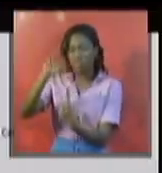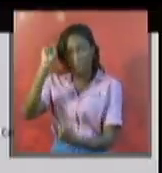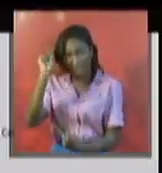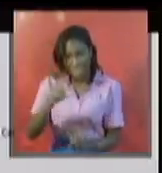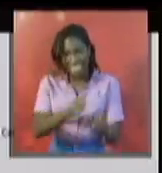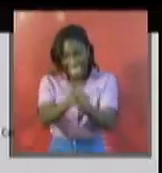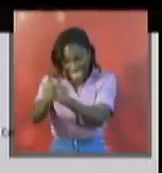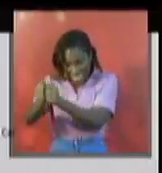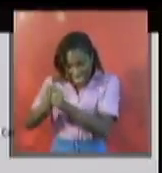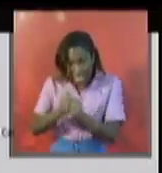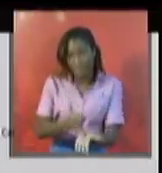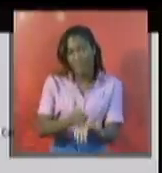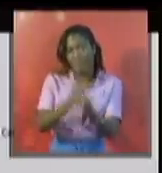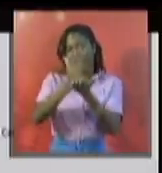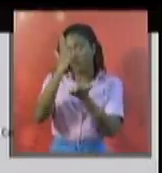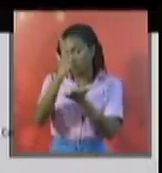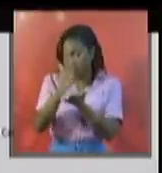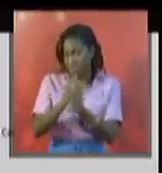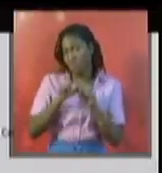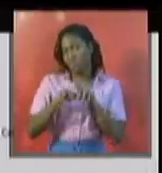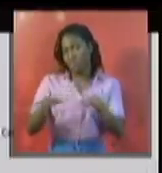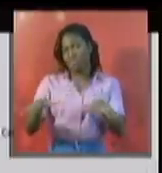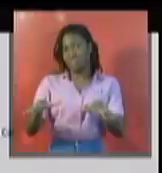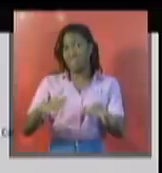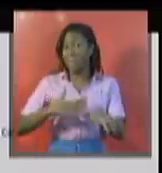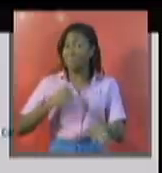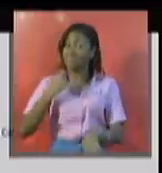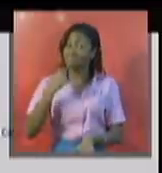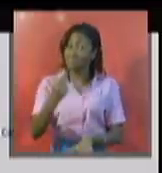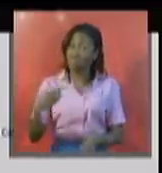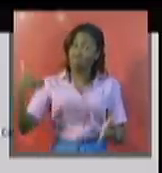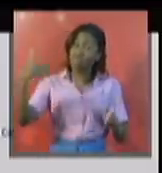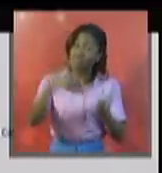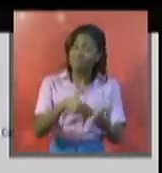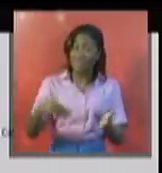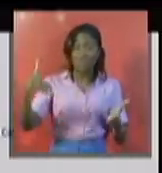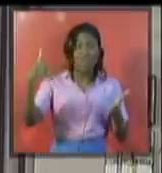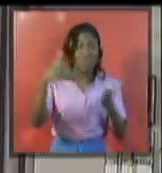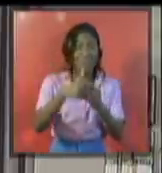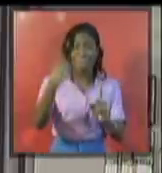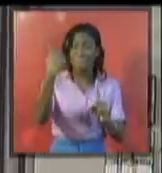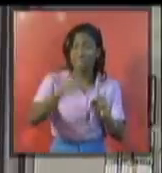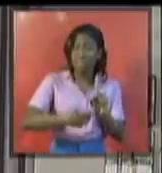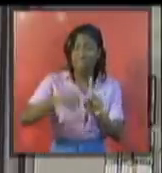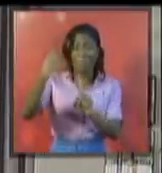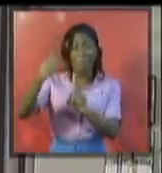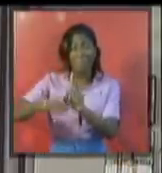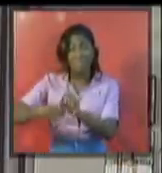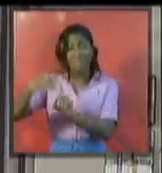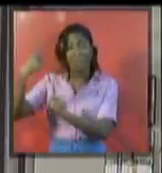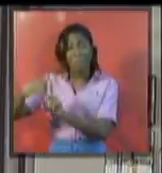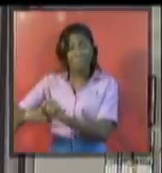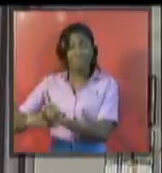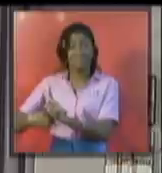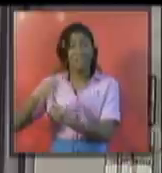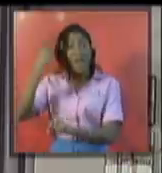better, but it is simply what we have been saying from these platforms now for months. In order for